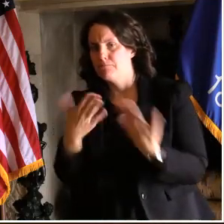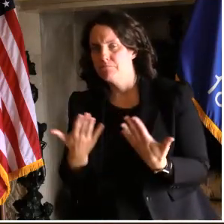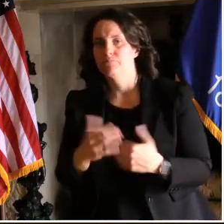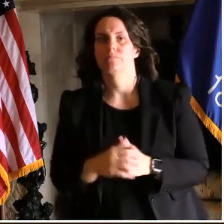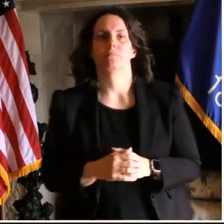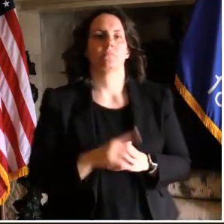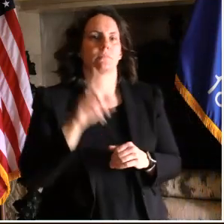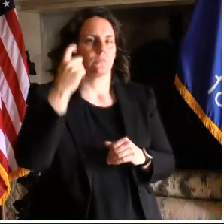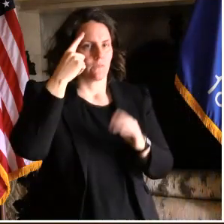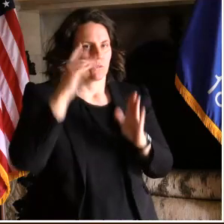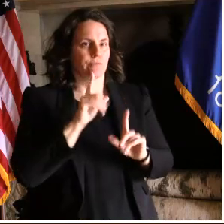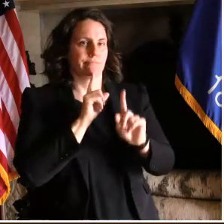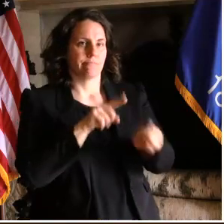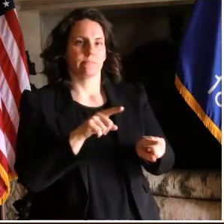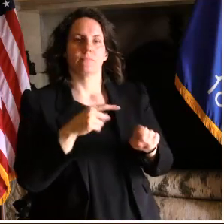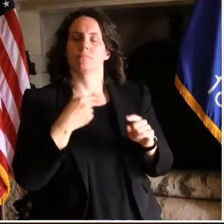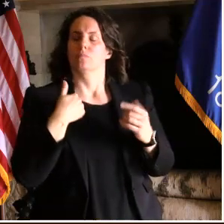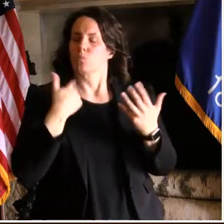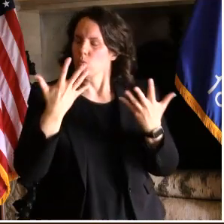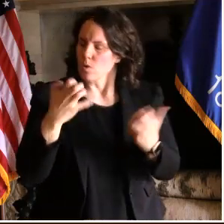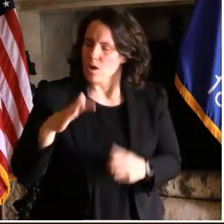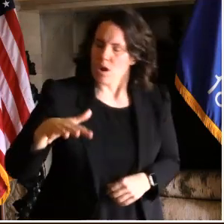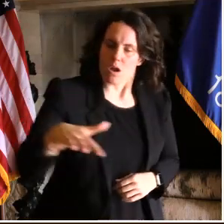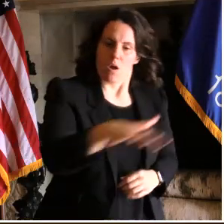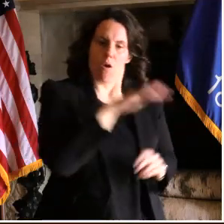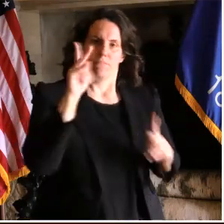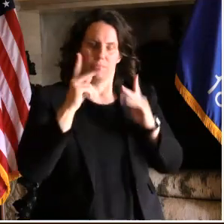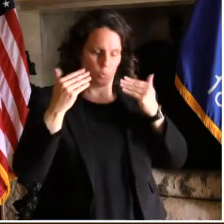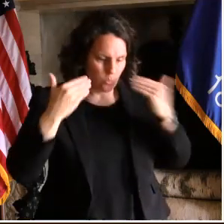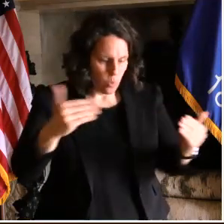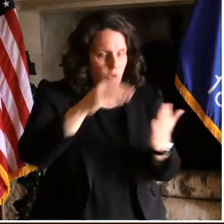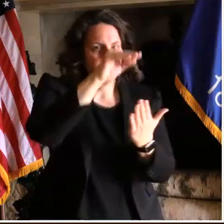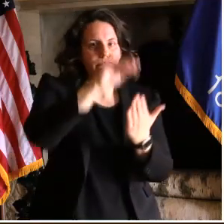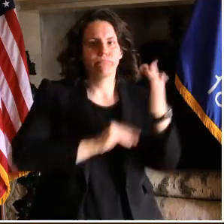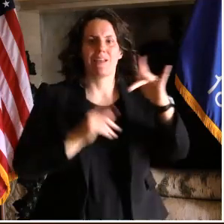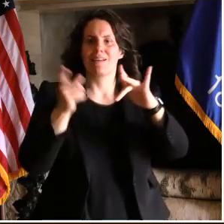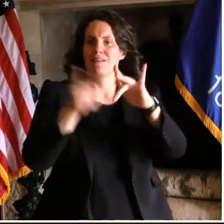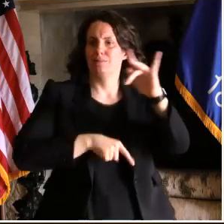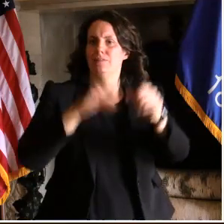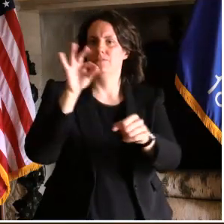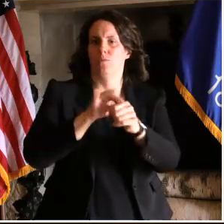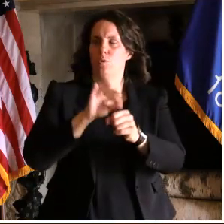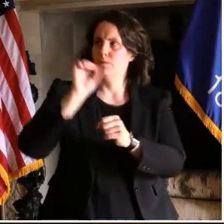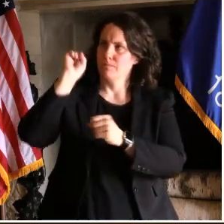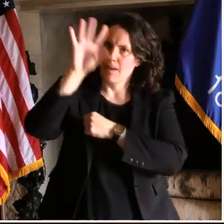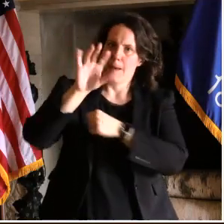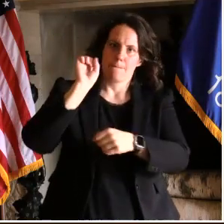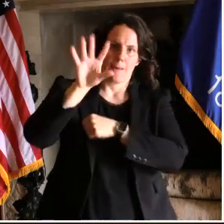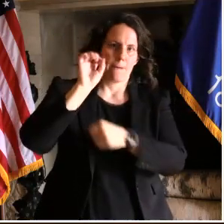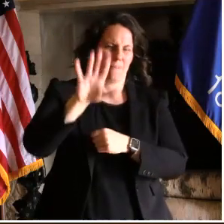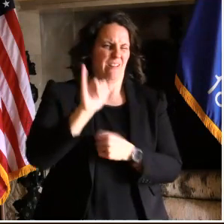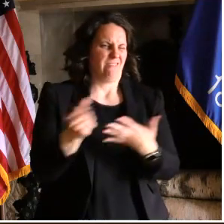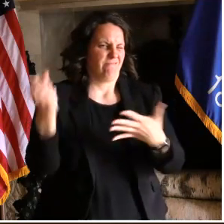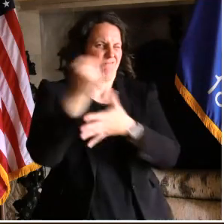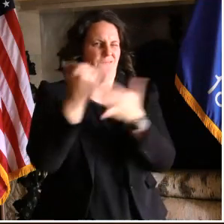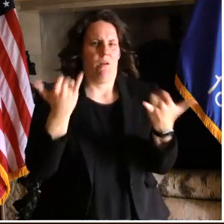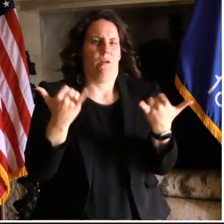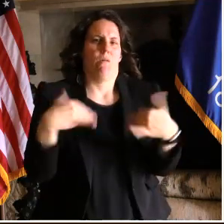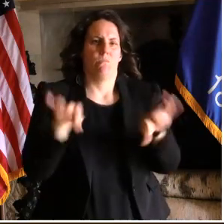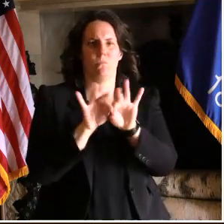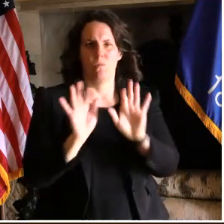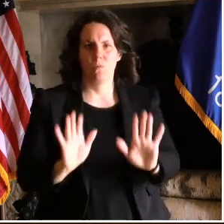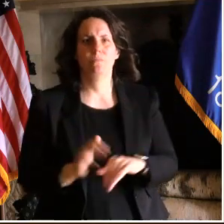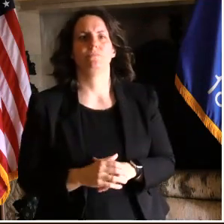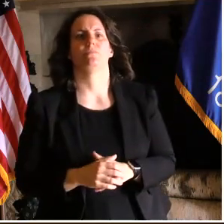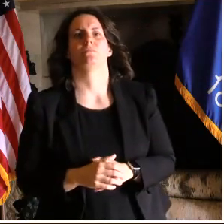as possible is absolutely top priority, always has been, understanding that this is an emergency that